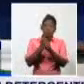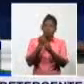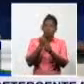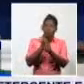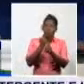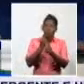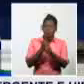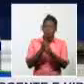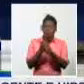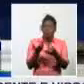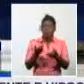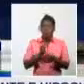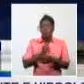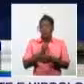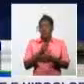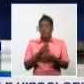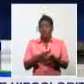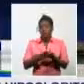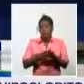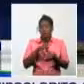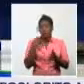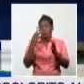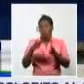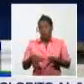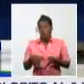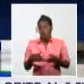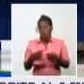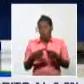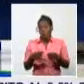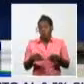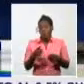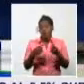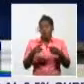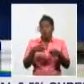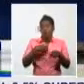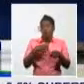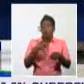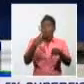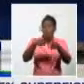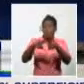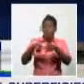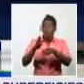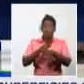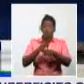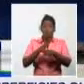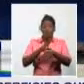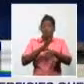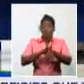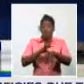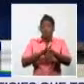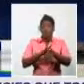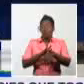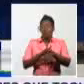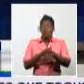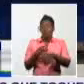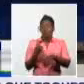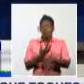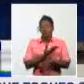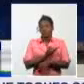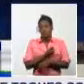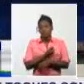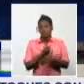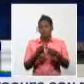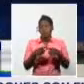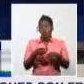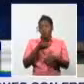Although we are dissatisfied with our lethality rate, because we work